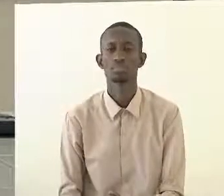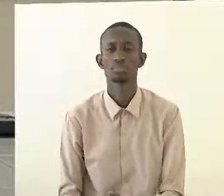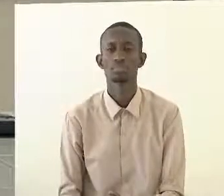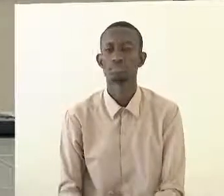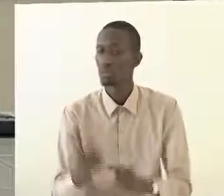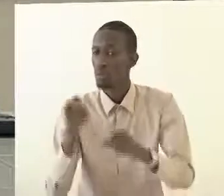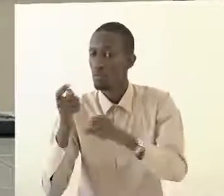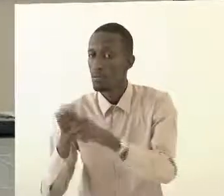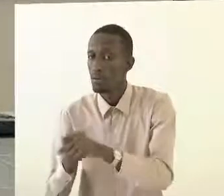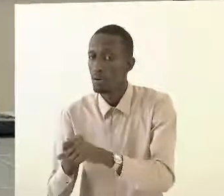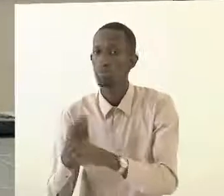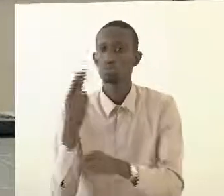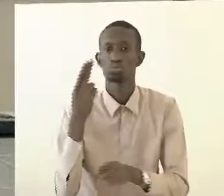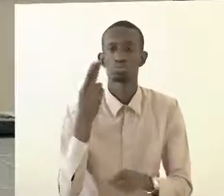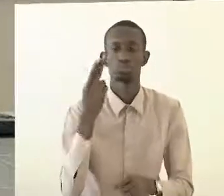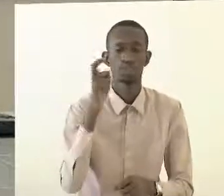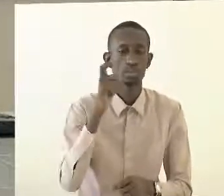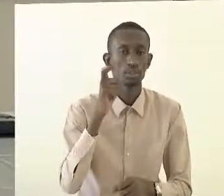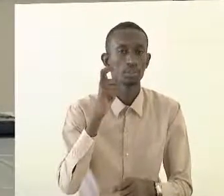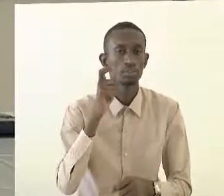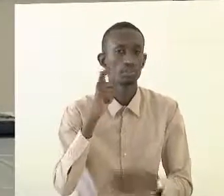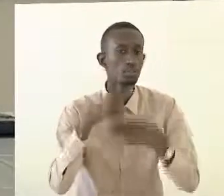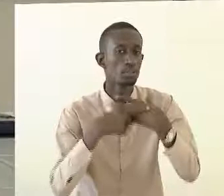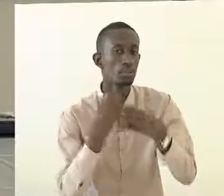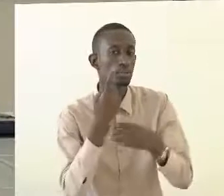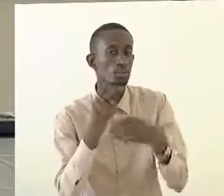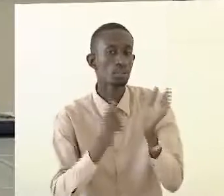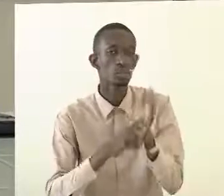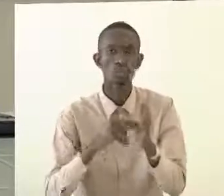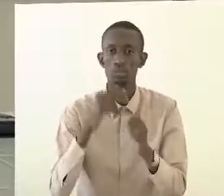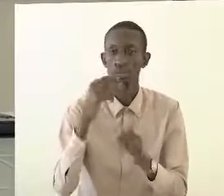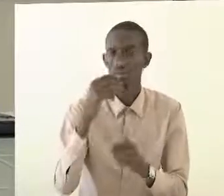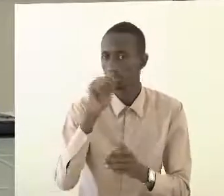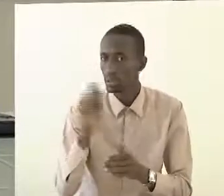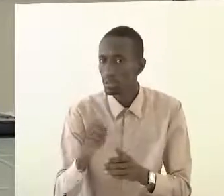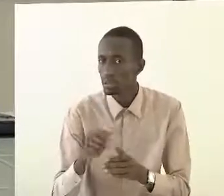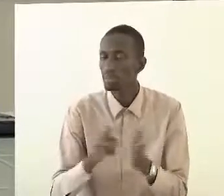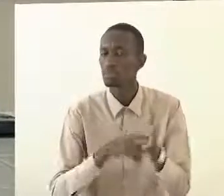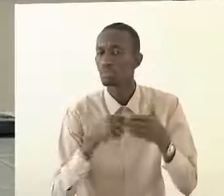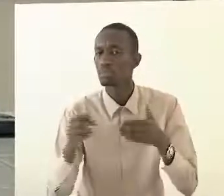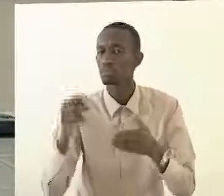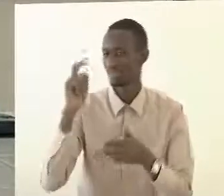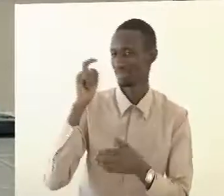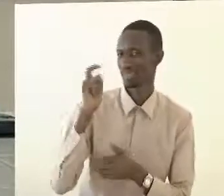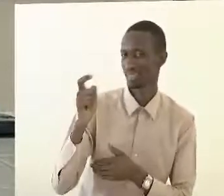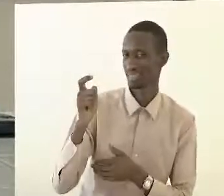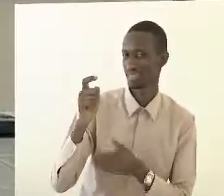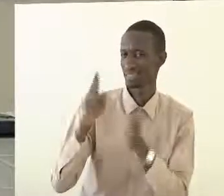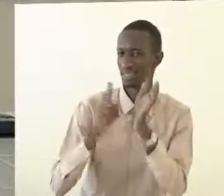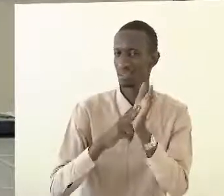from 2x minus 1, which is equal to z, I have x, which is equal to